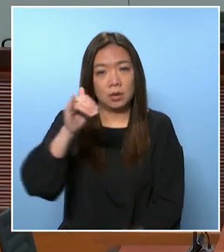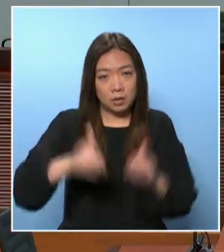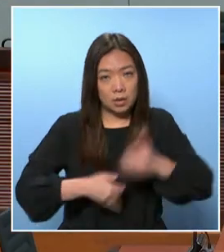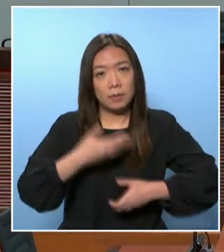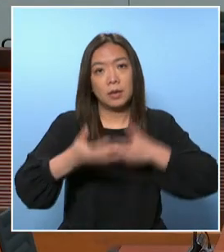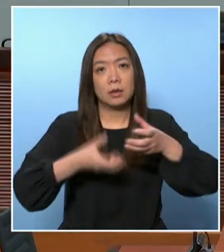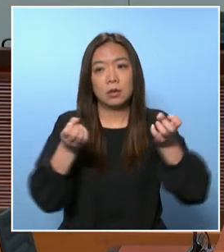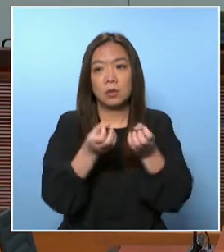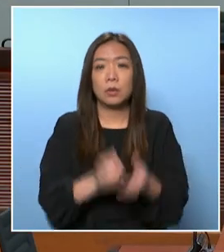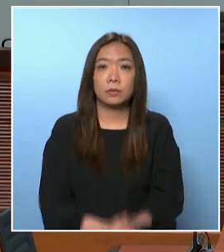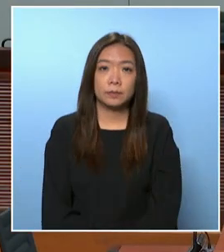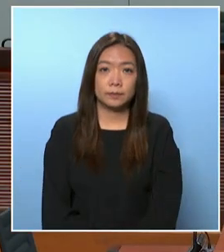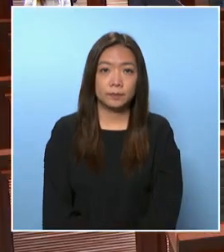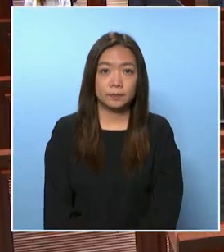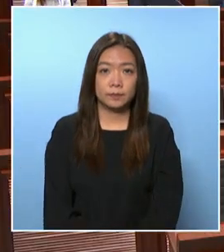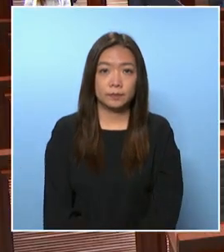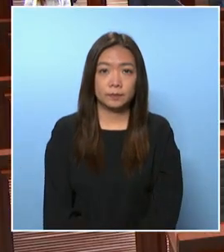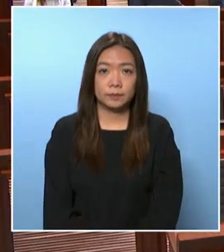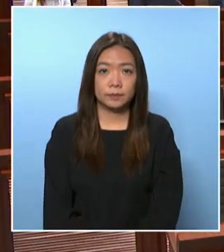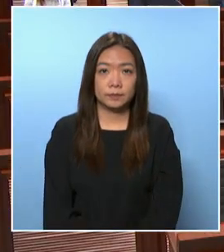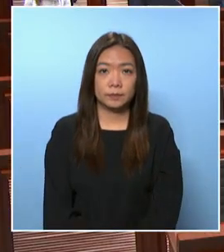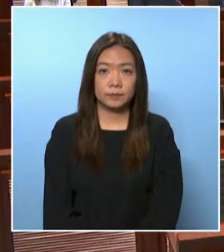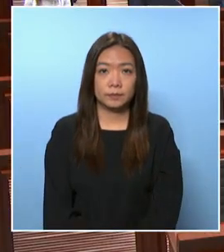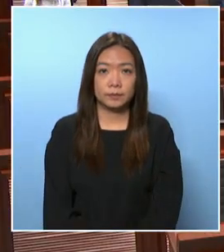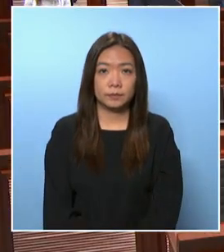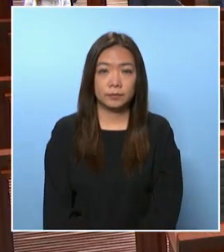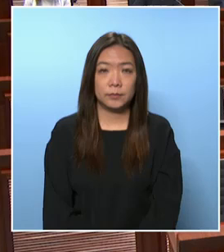I'd like to invite the administration in.